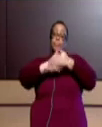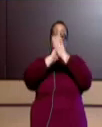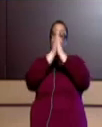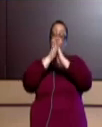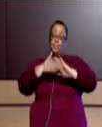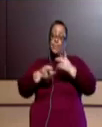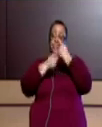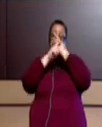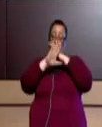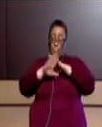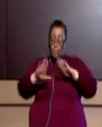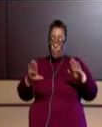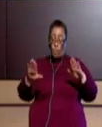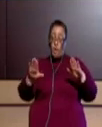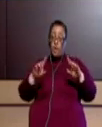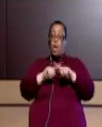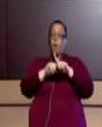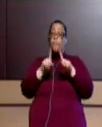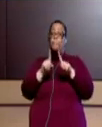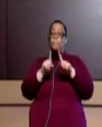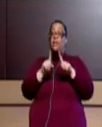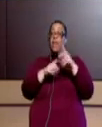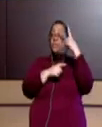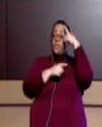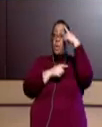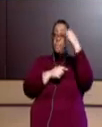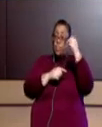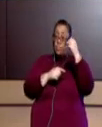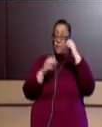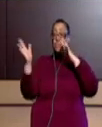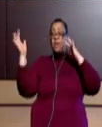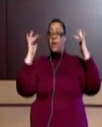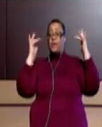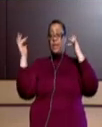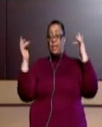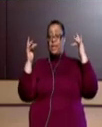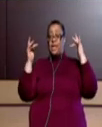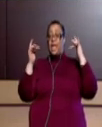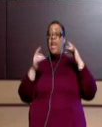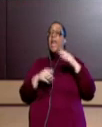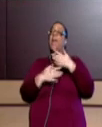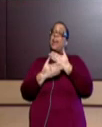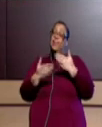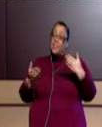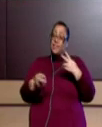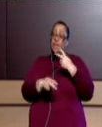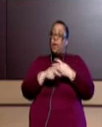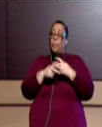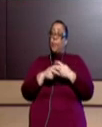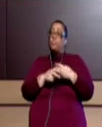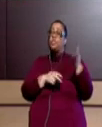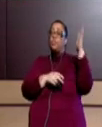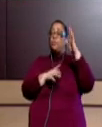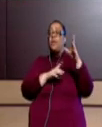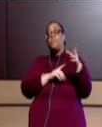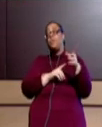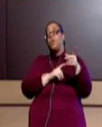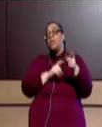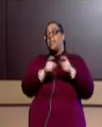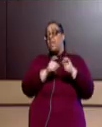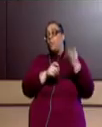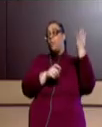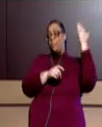the memories are getting louder. And some of these are unresolved issues. Unresolved traumas. So what have you been seeing